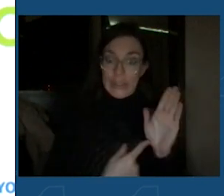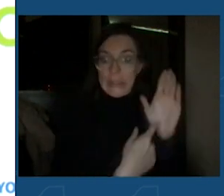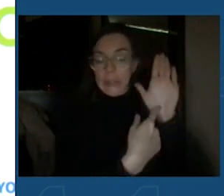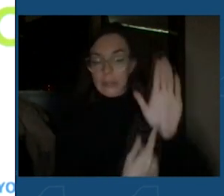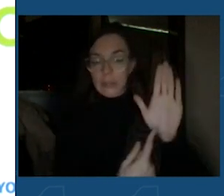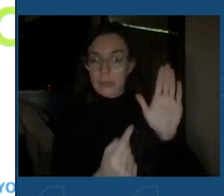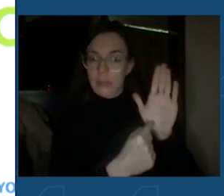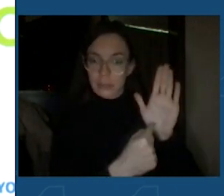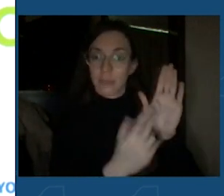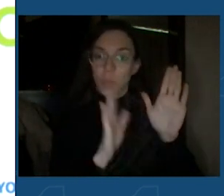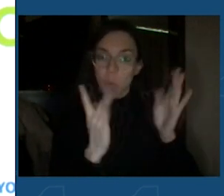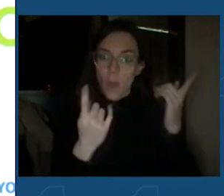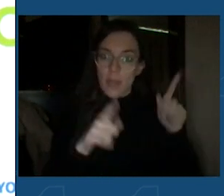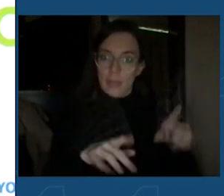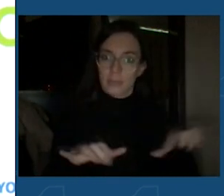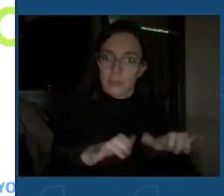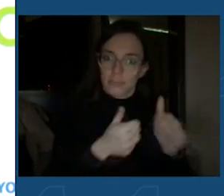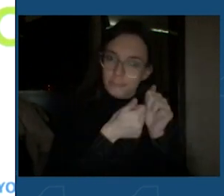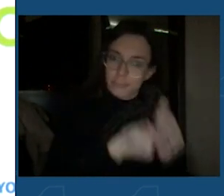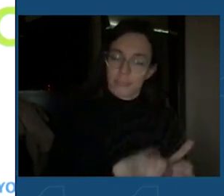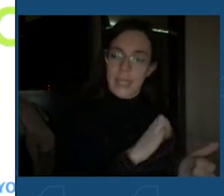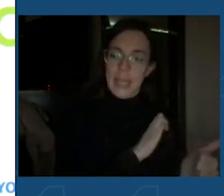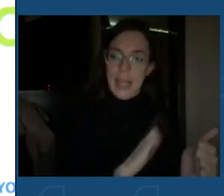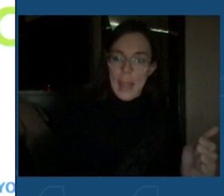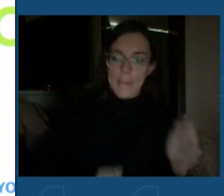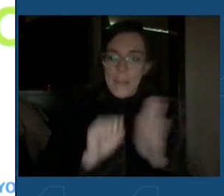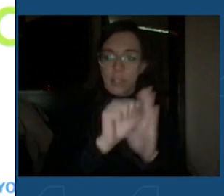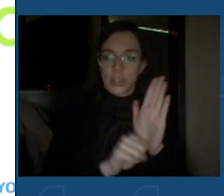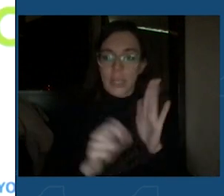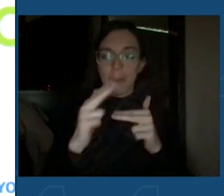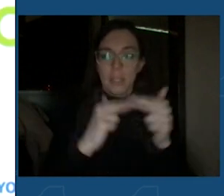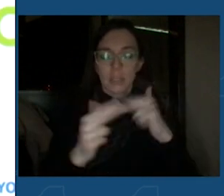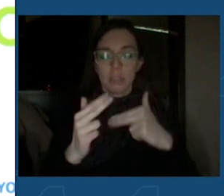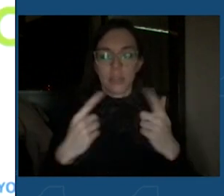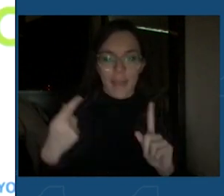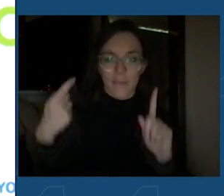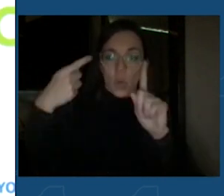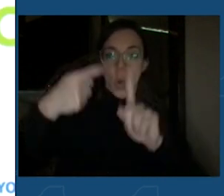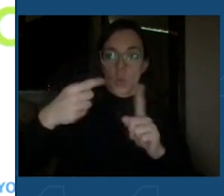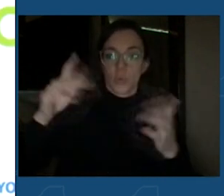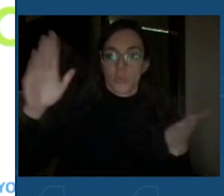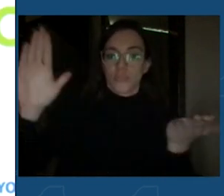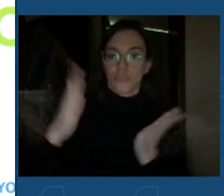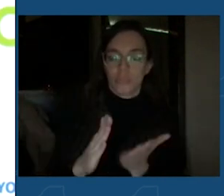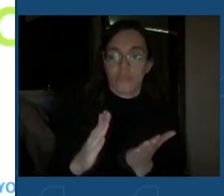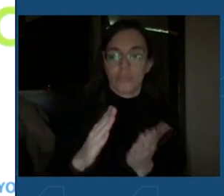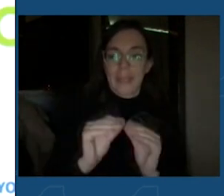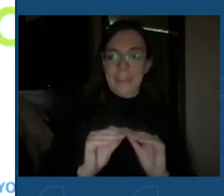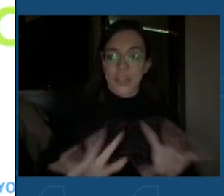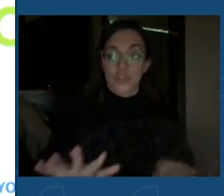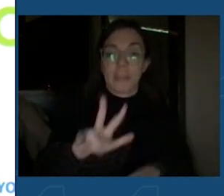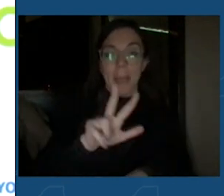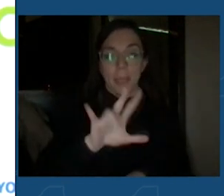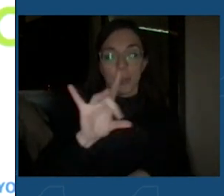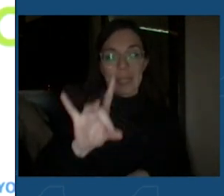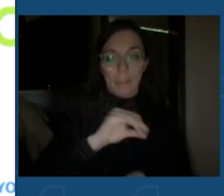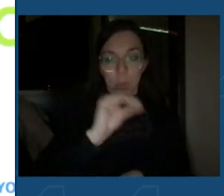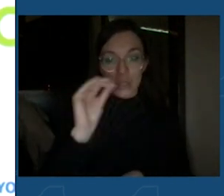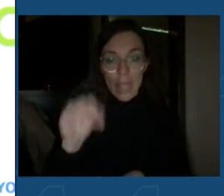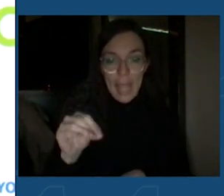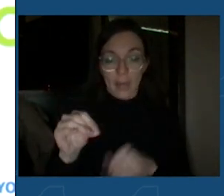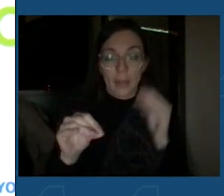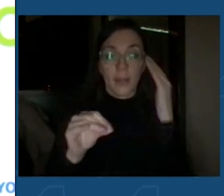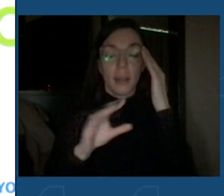State Building. They started out with a goal to cut emissions by 38%, and I think it